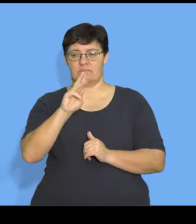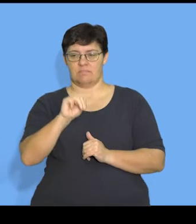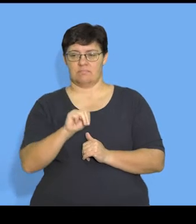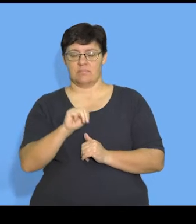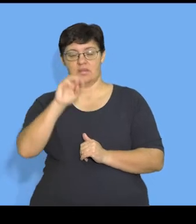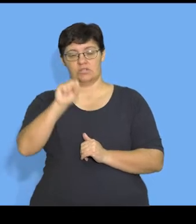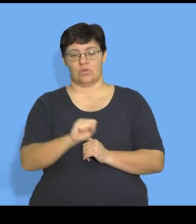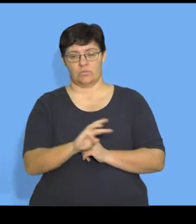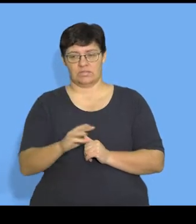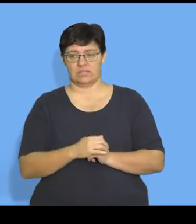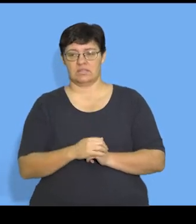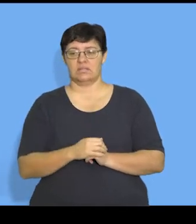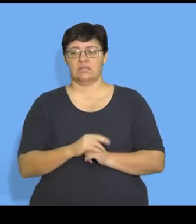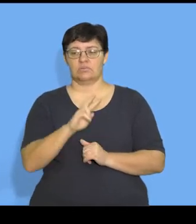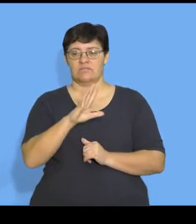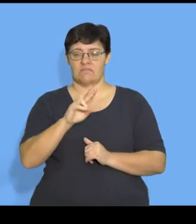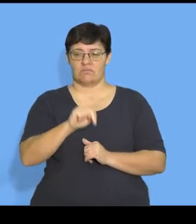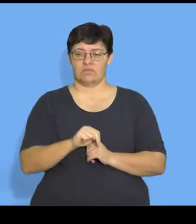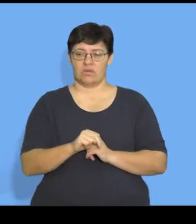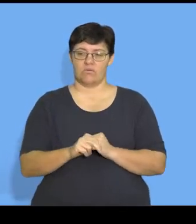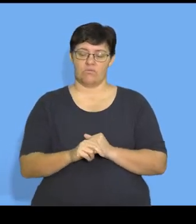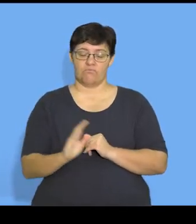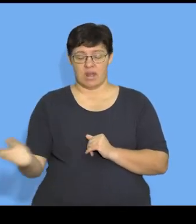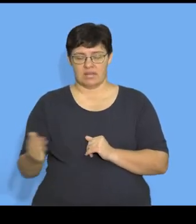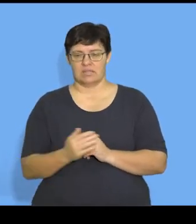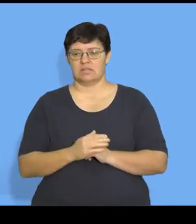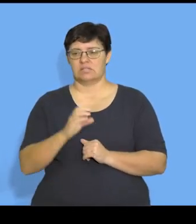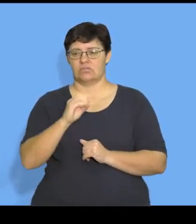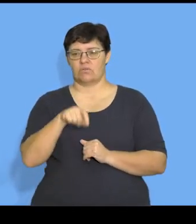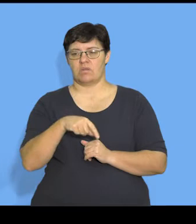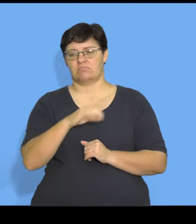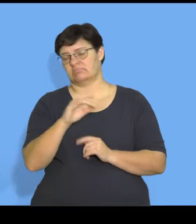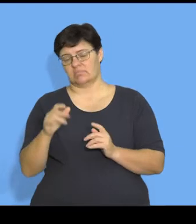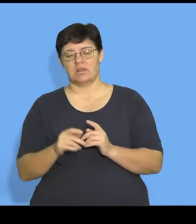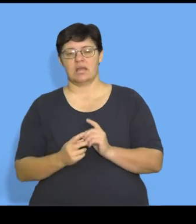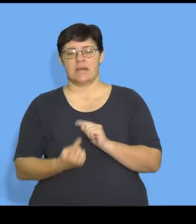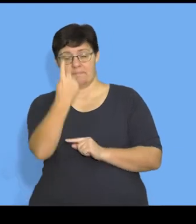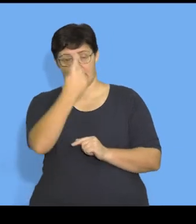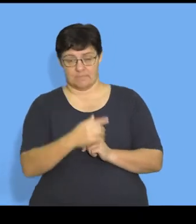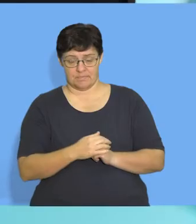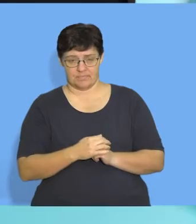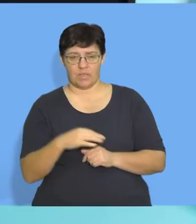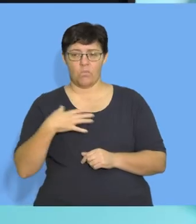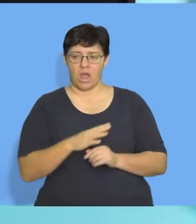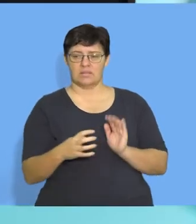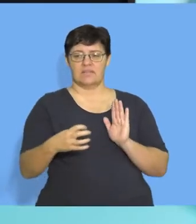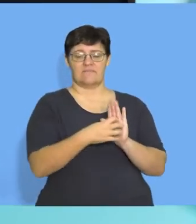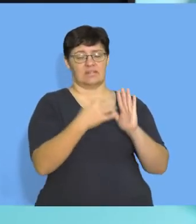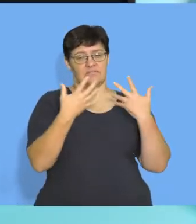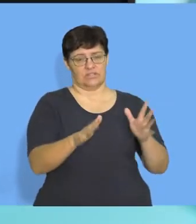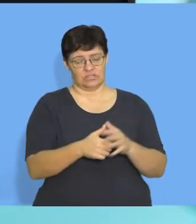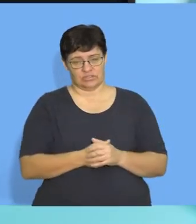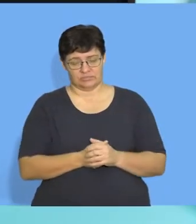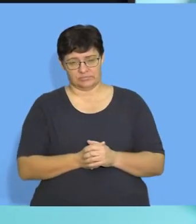newtons right, 0,03 newtons up. Now, I'm just saying I want a vector diagram. All I